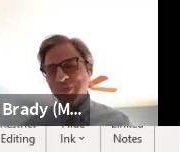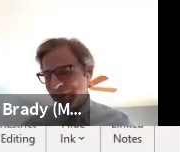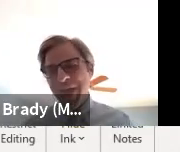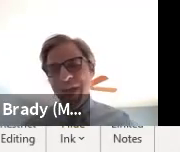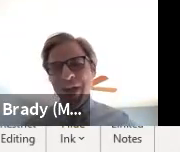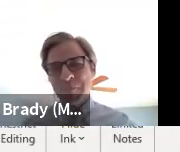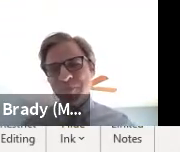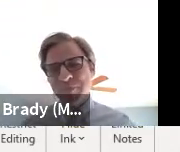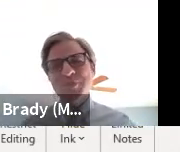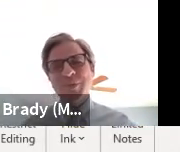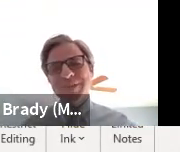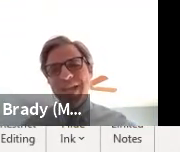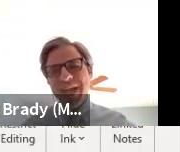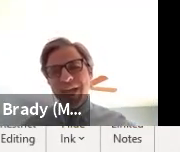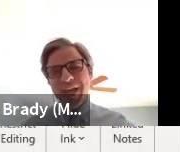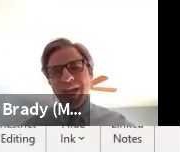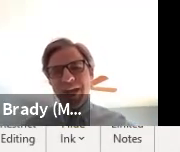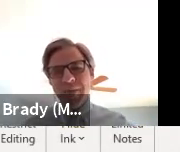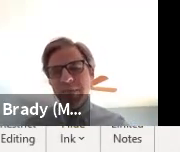Bless you, sir.